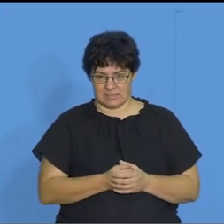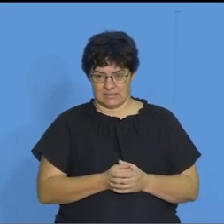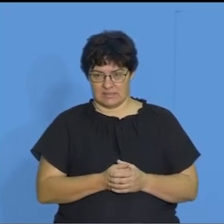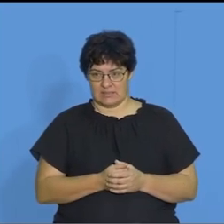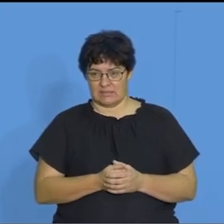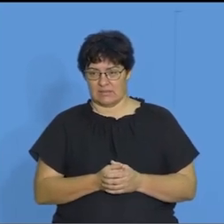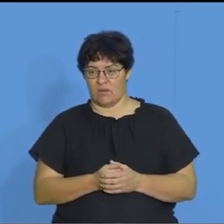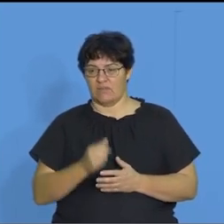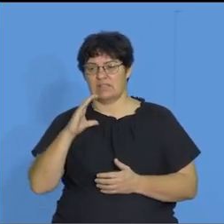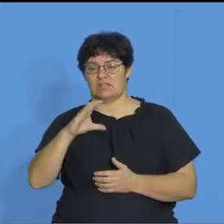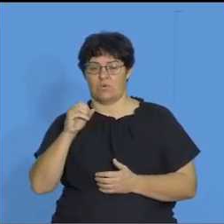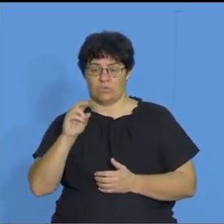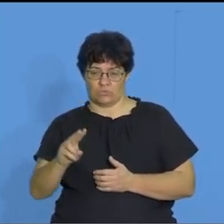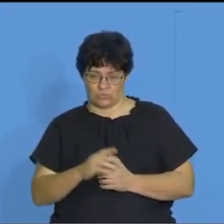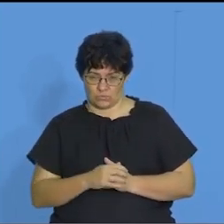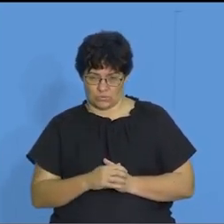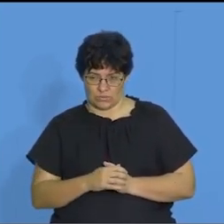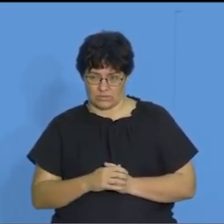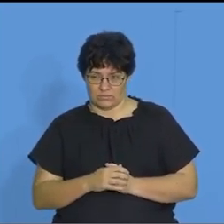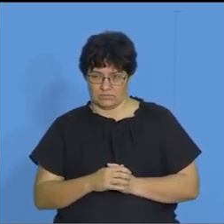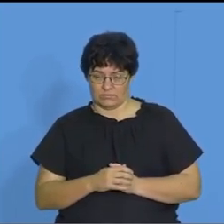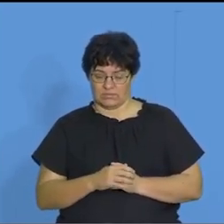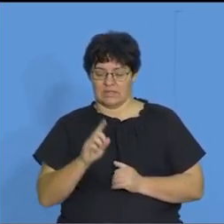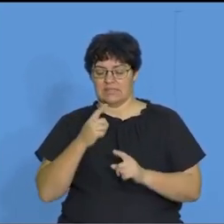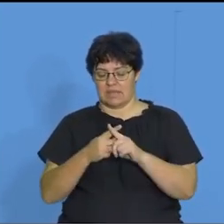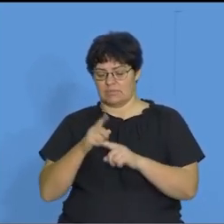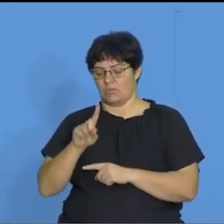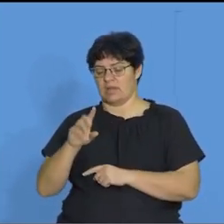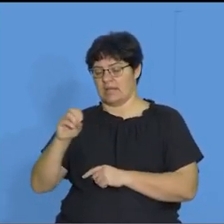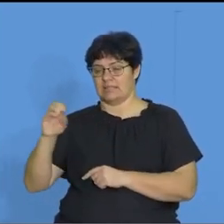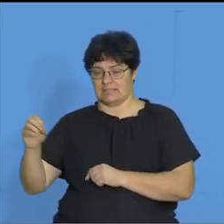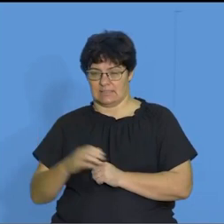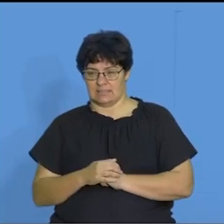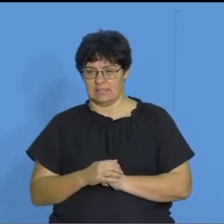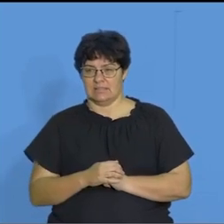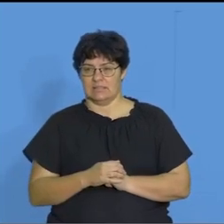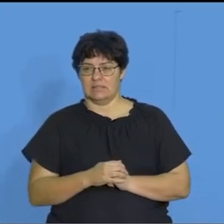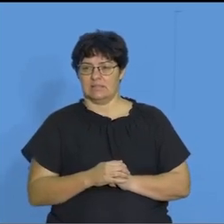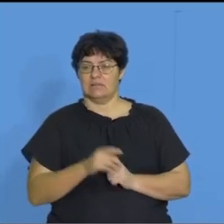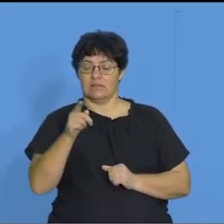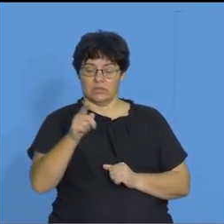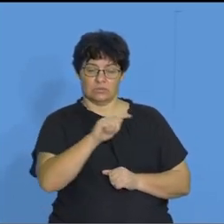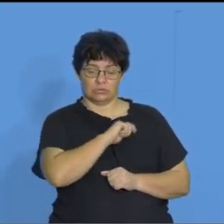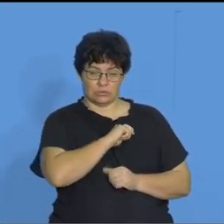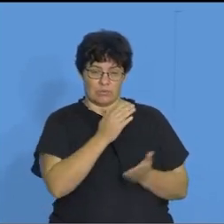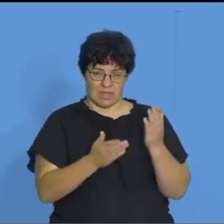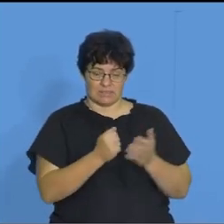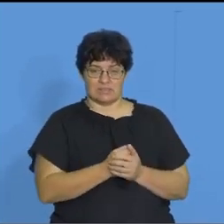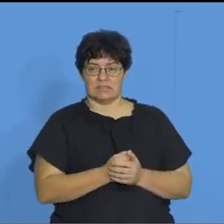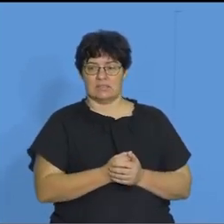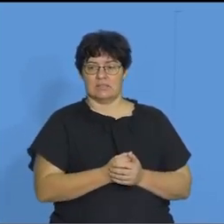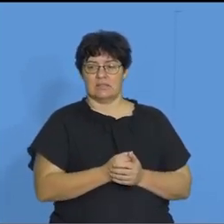of carbon dioxide, the one that we calculated using the stoichiometric ratio, we multiplied that by 100. Okay, so the actual mass